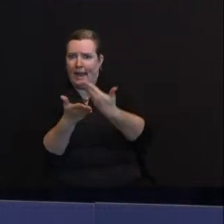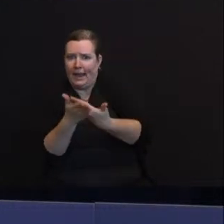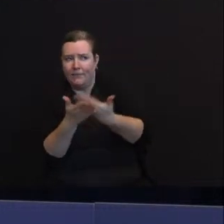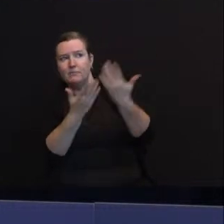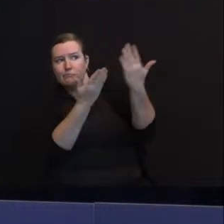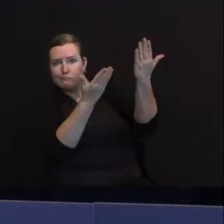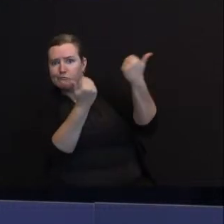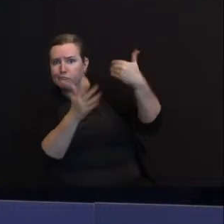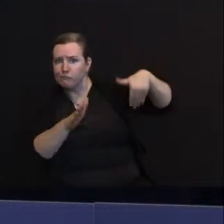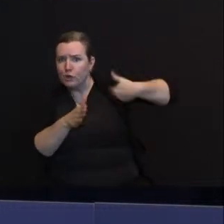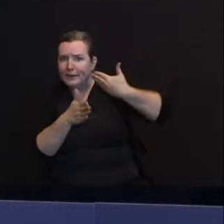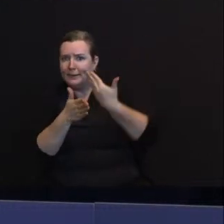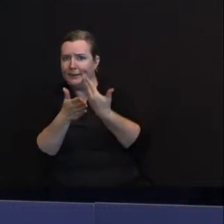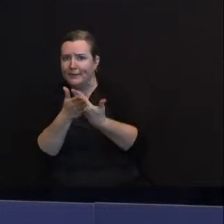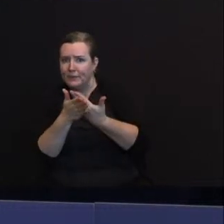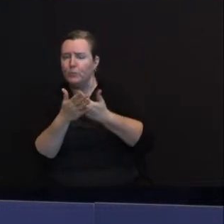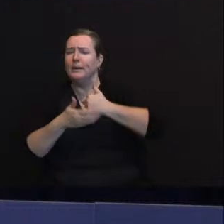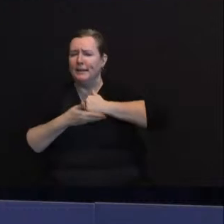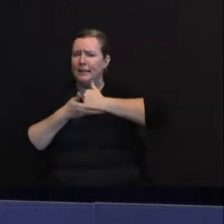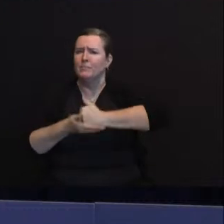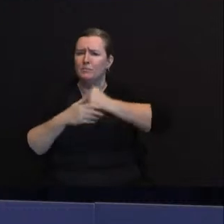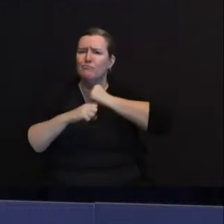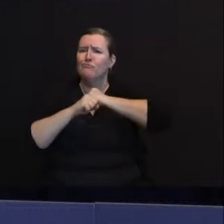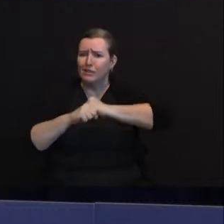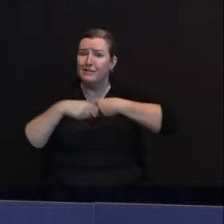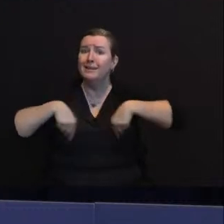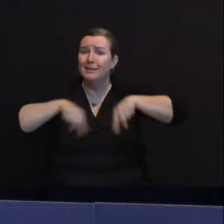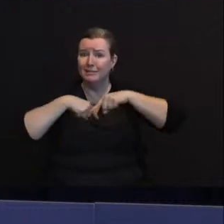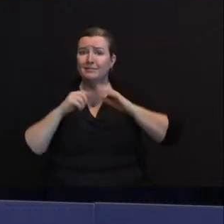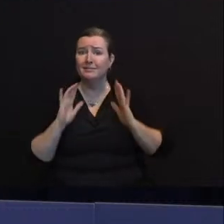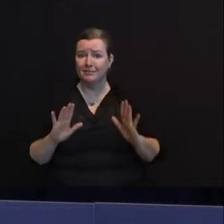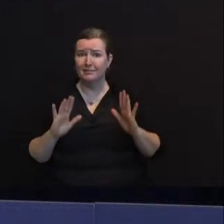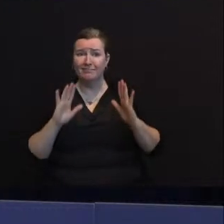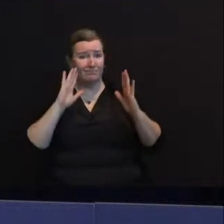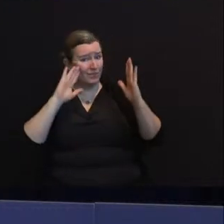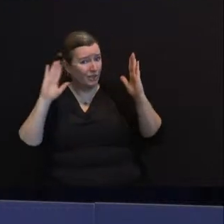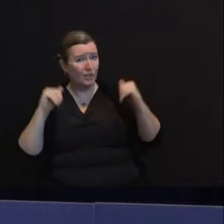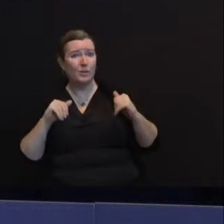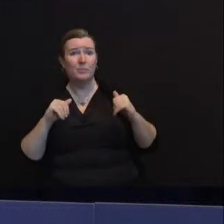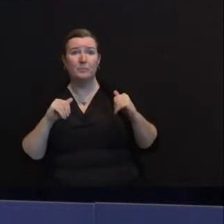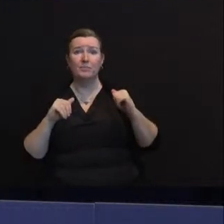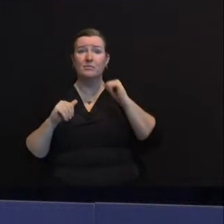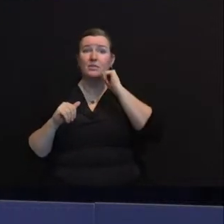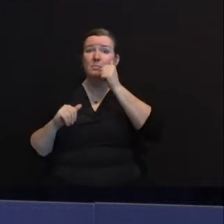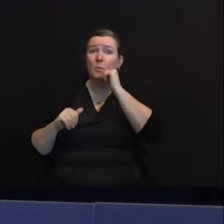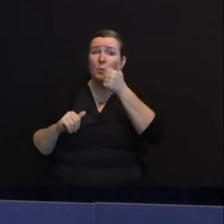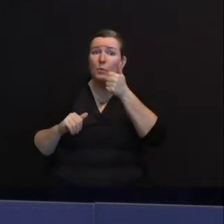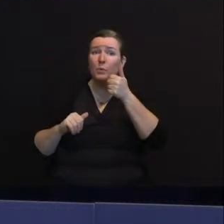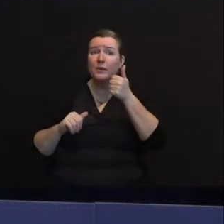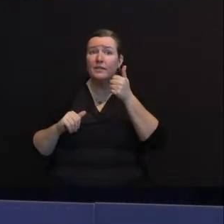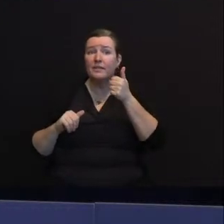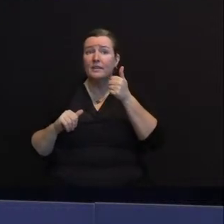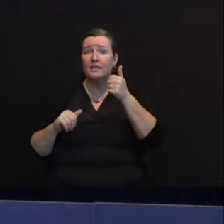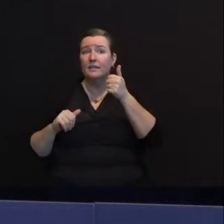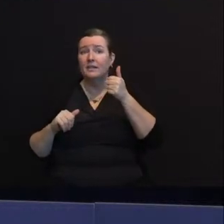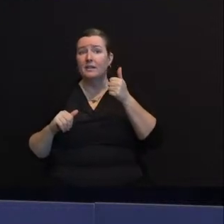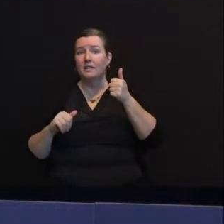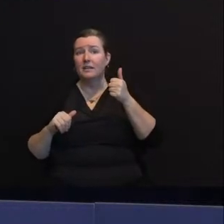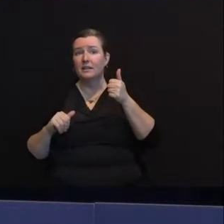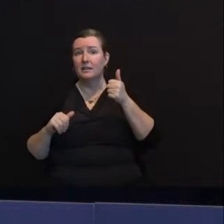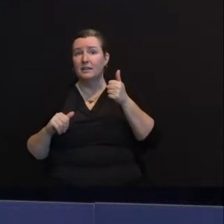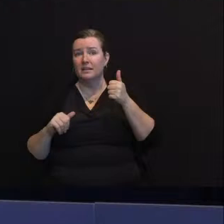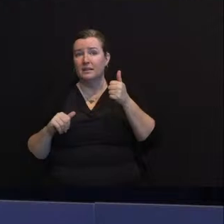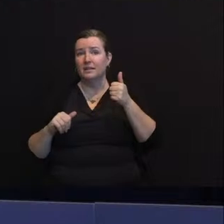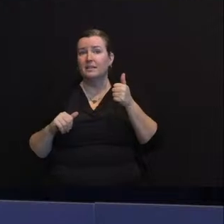this virus. It is expected that tomorrow, the Vaccine and Related Biological Products